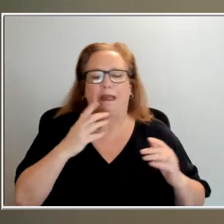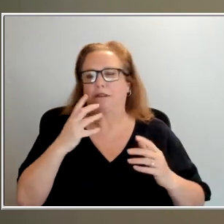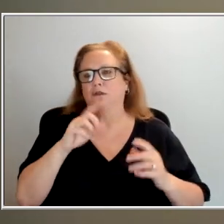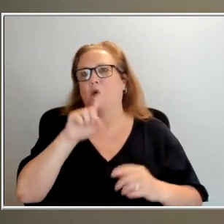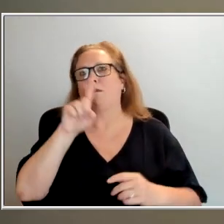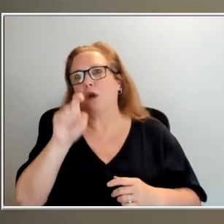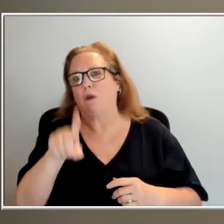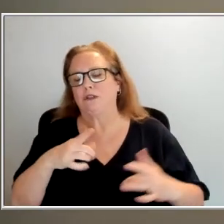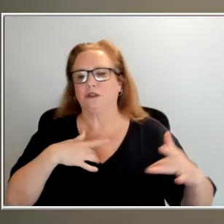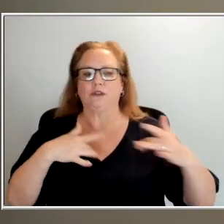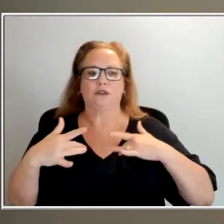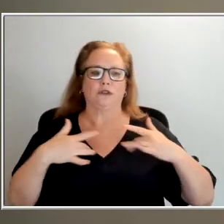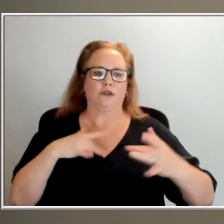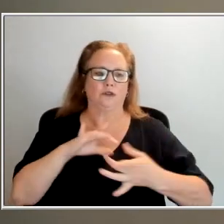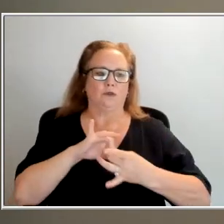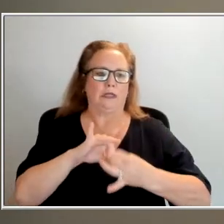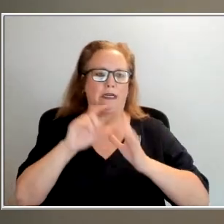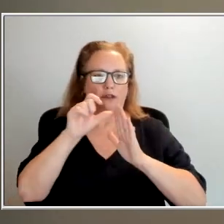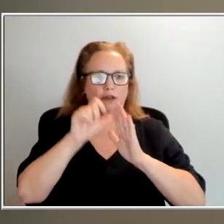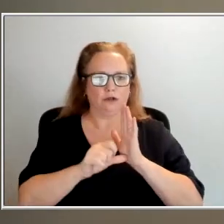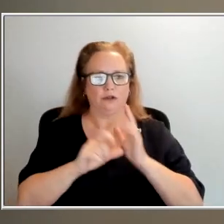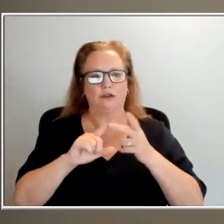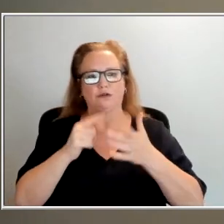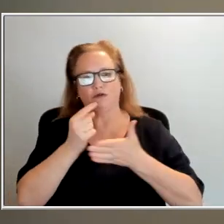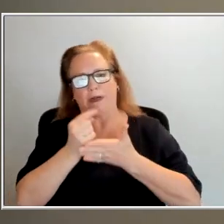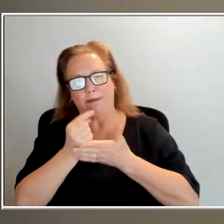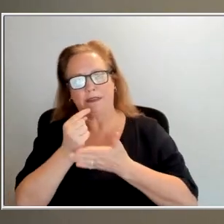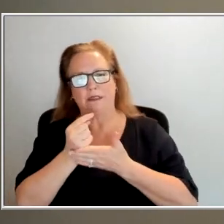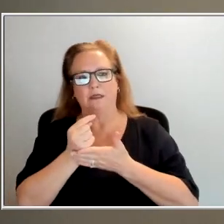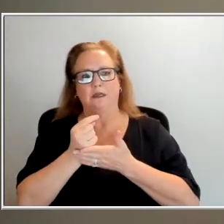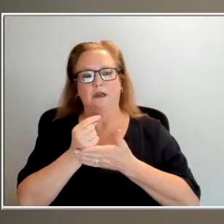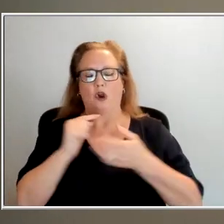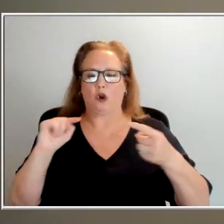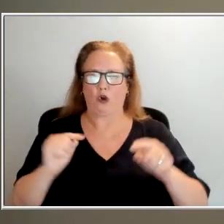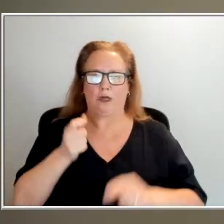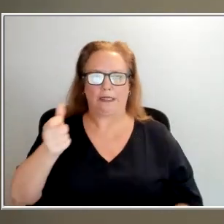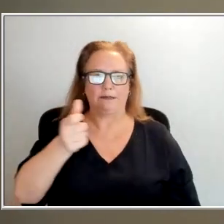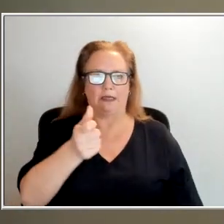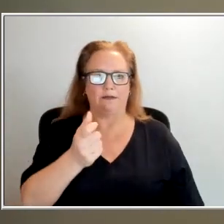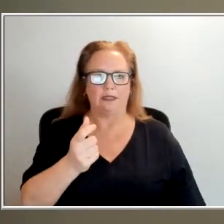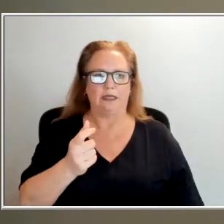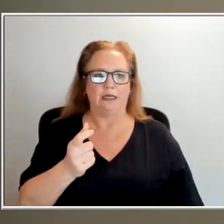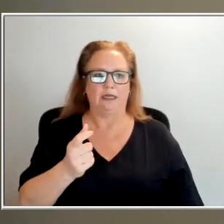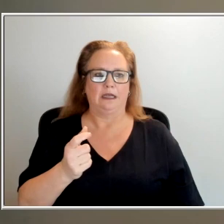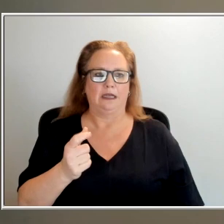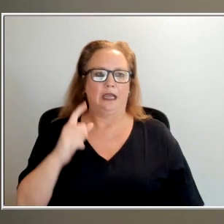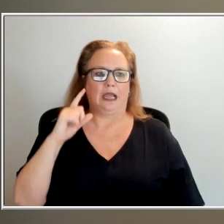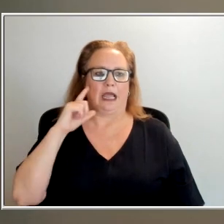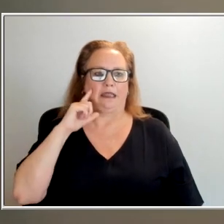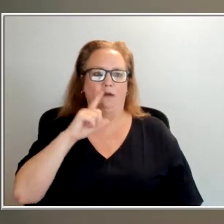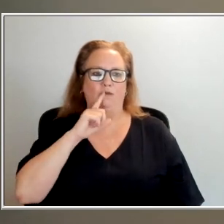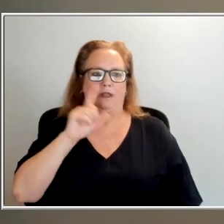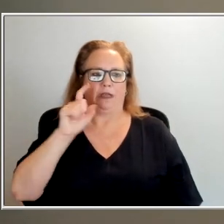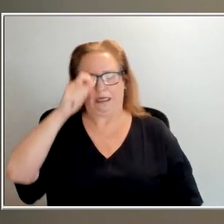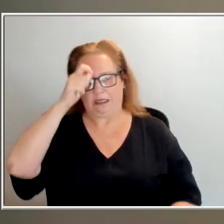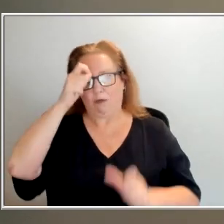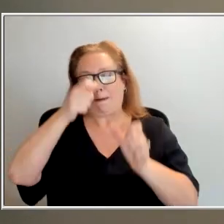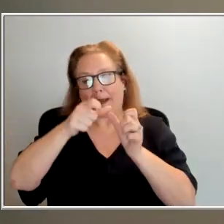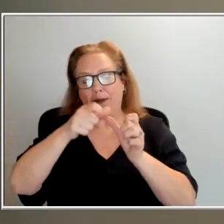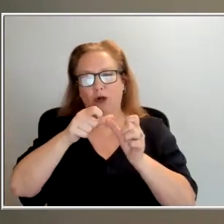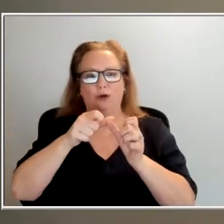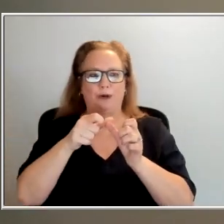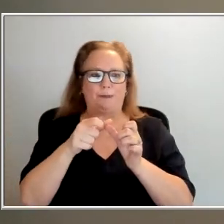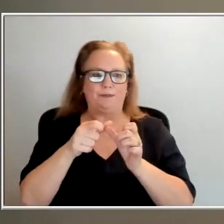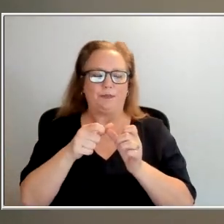and concerns, again, related to surgeries or treatments or harming themselves. And I think what we really need to remember is